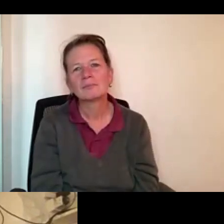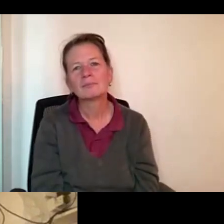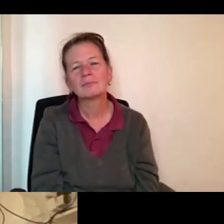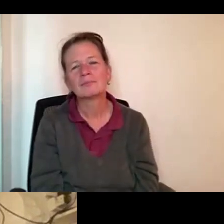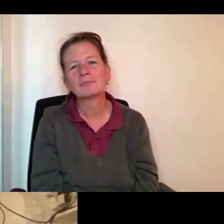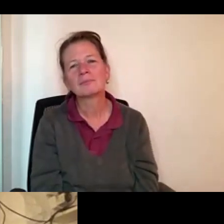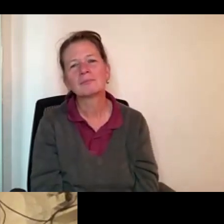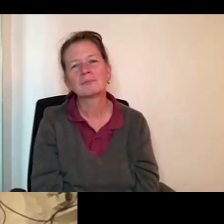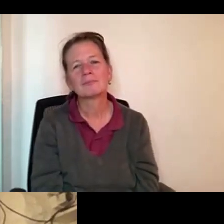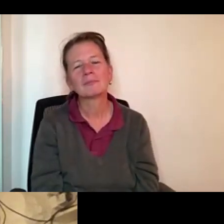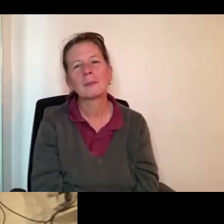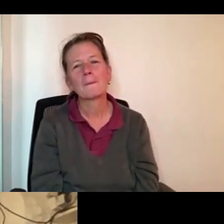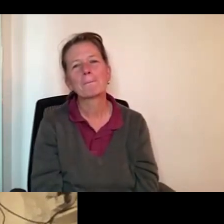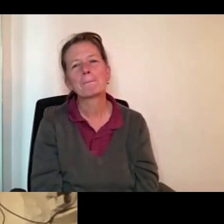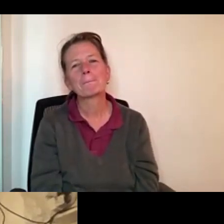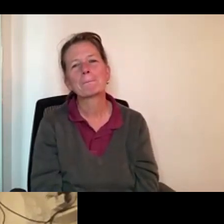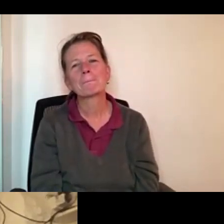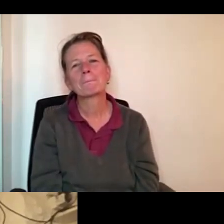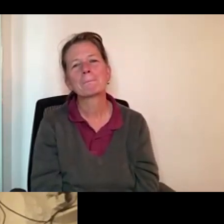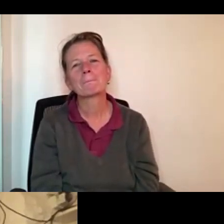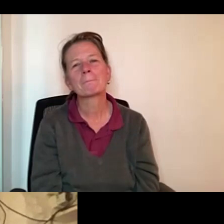think